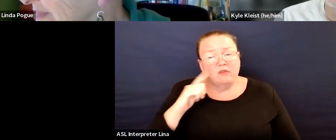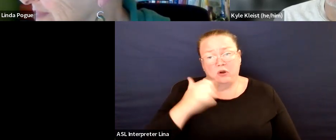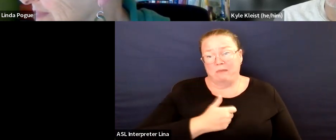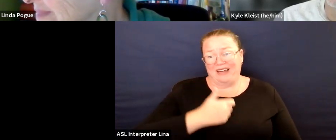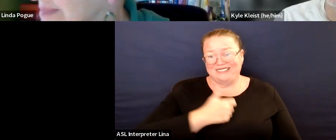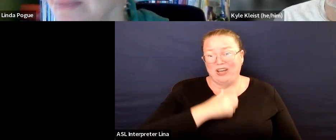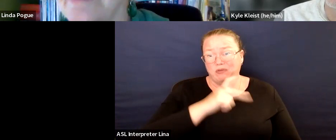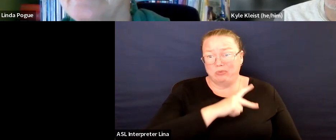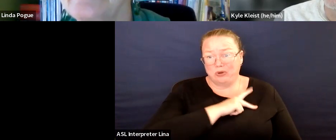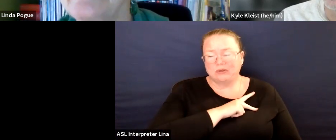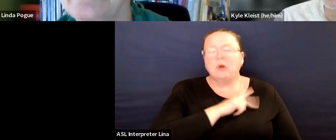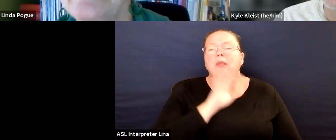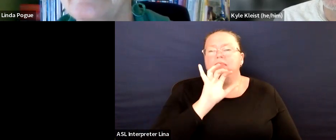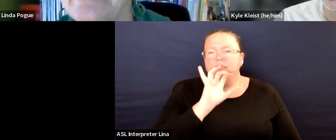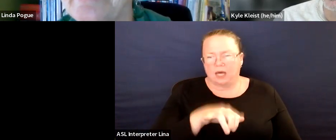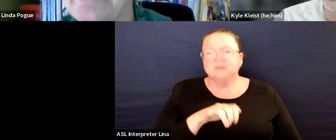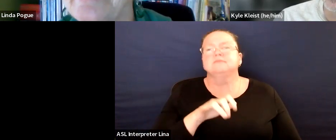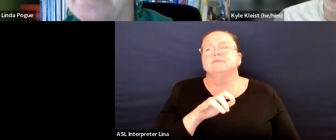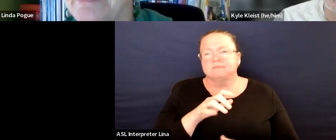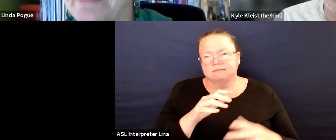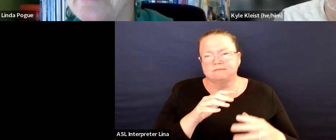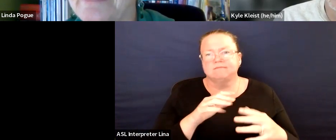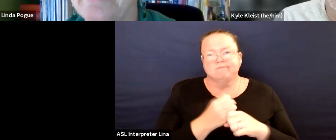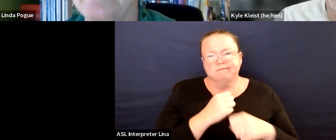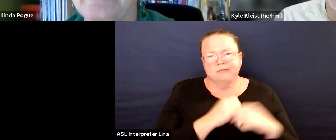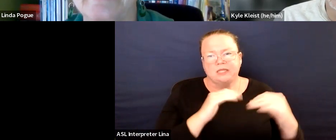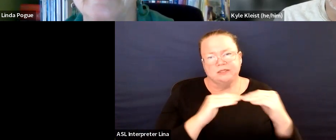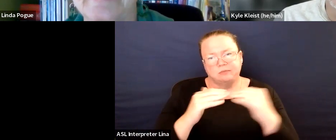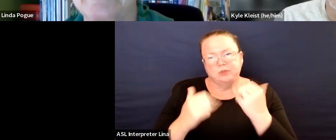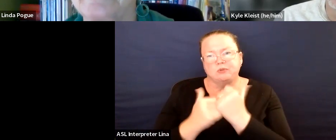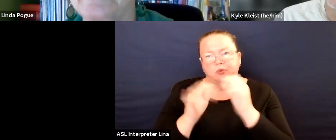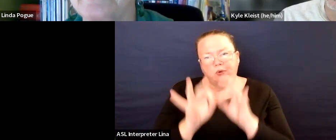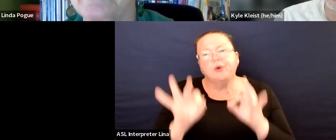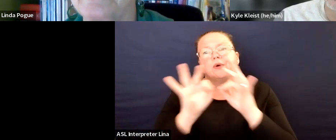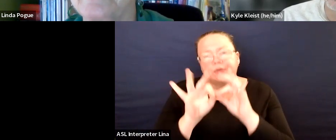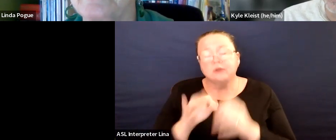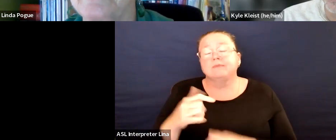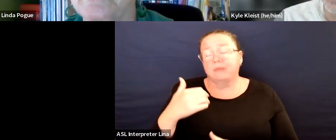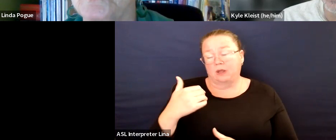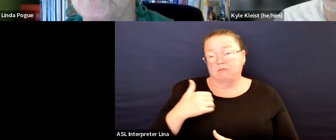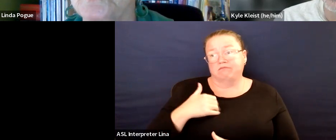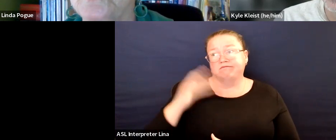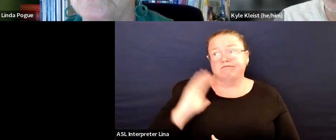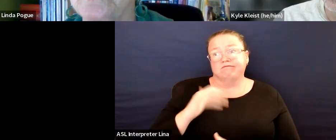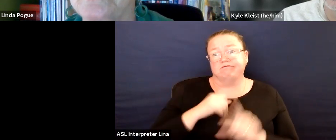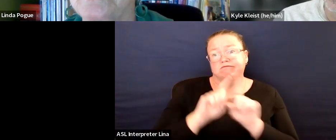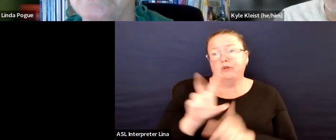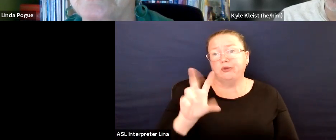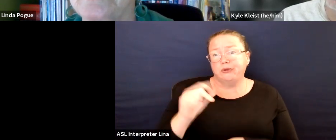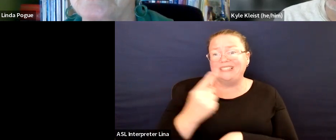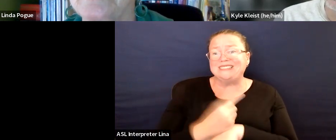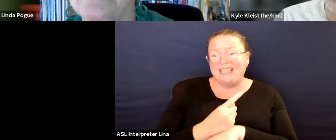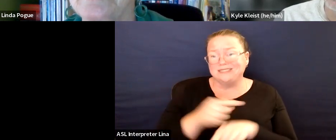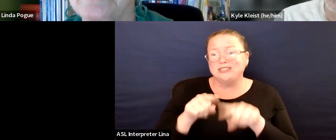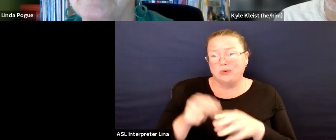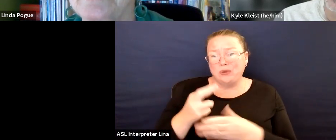that is what peer support, what makes peer support worthwhile. I mean, I had a mentor 30 days in